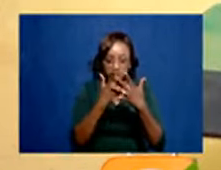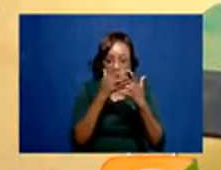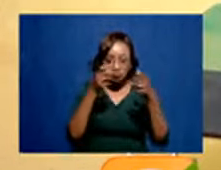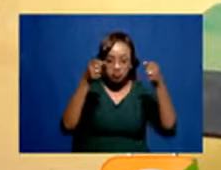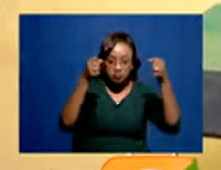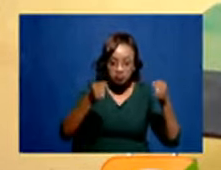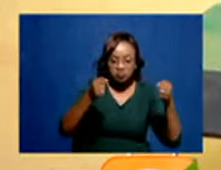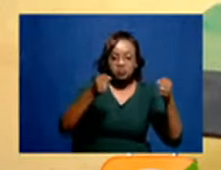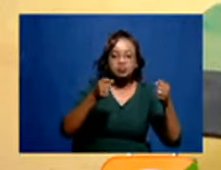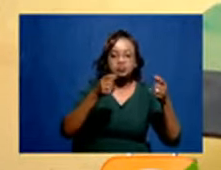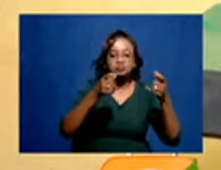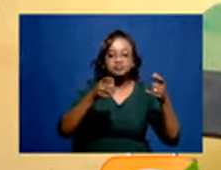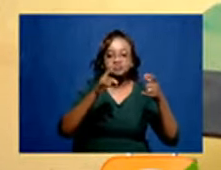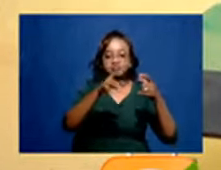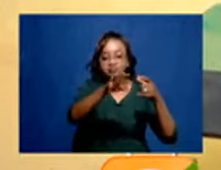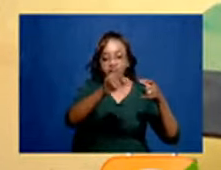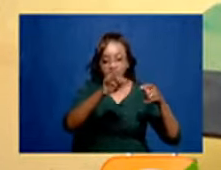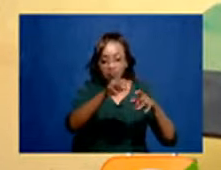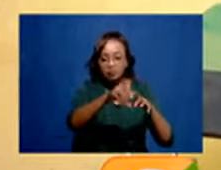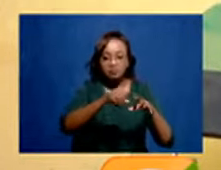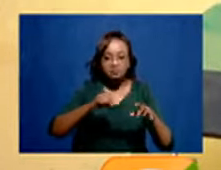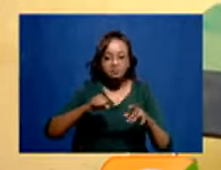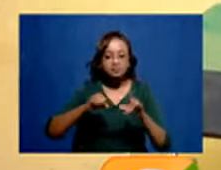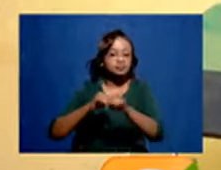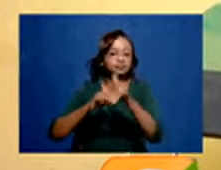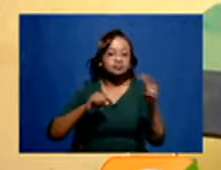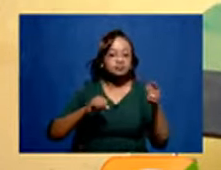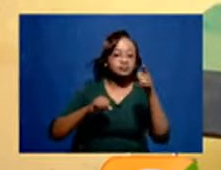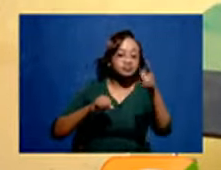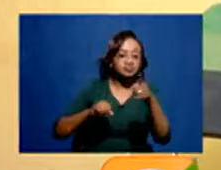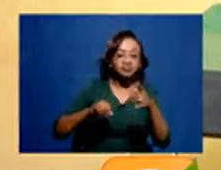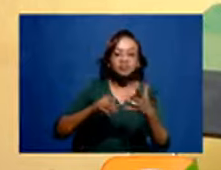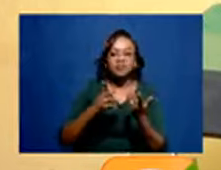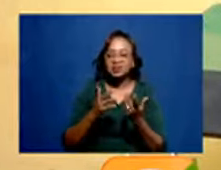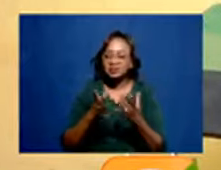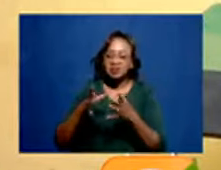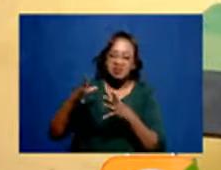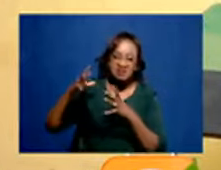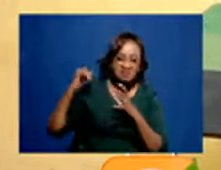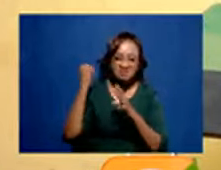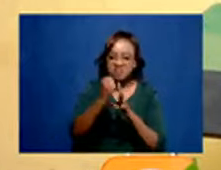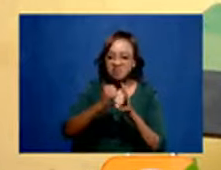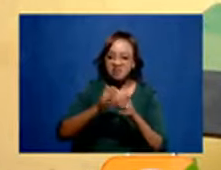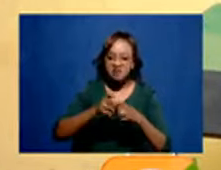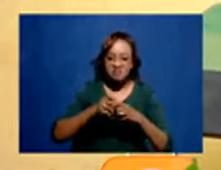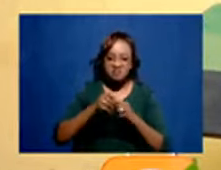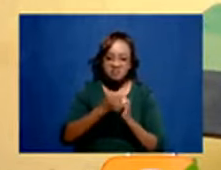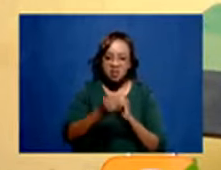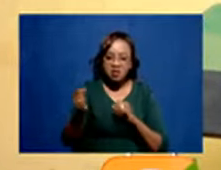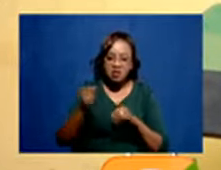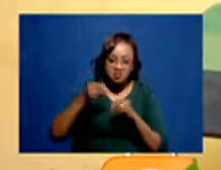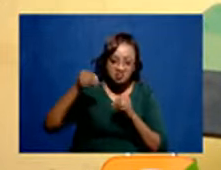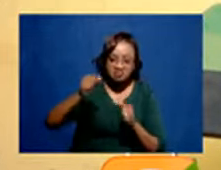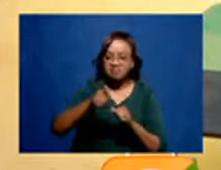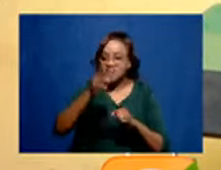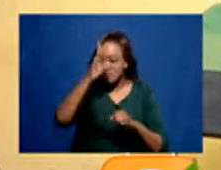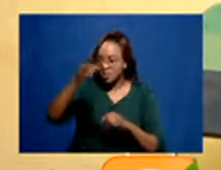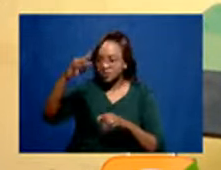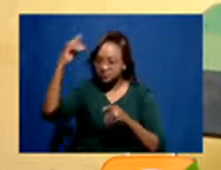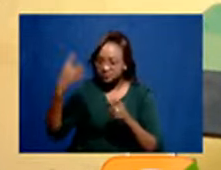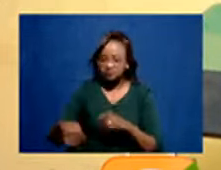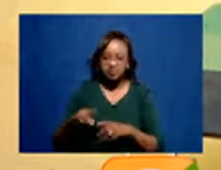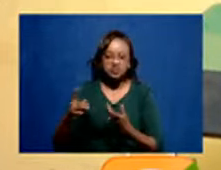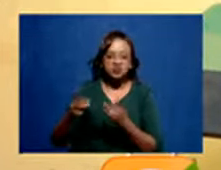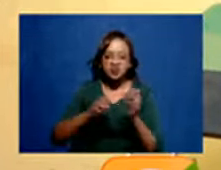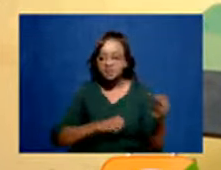unfortunately, what happened, those who were inside, they punched the door, hit the officer and they threw him